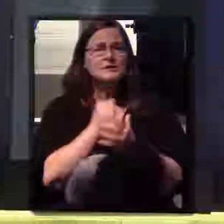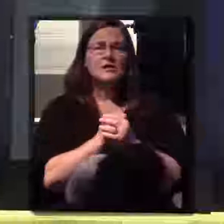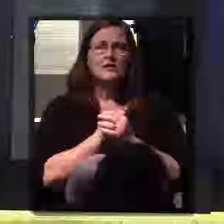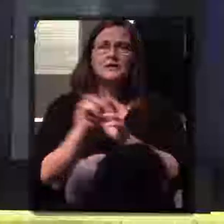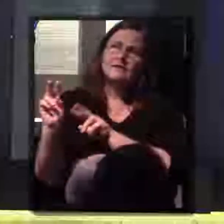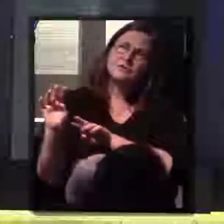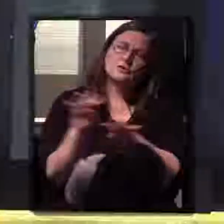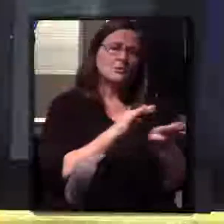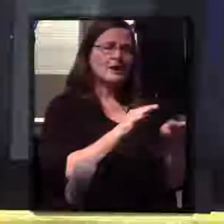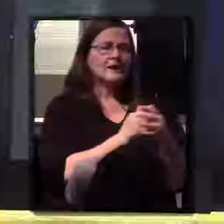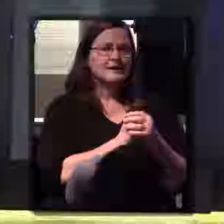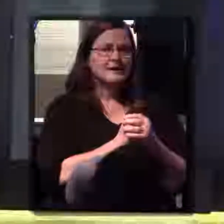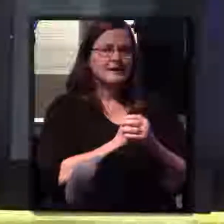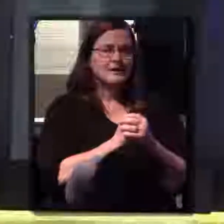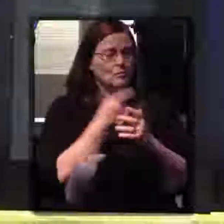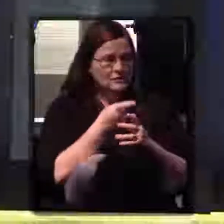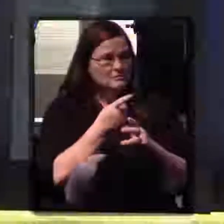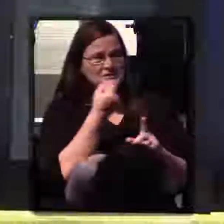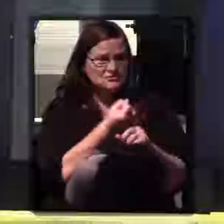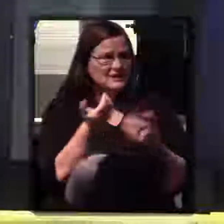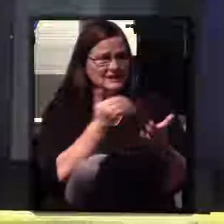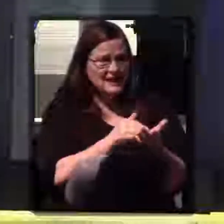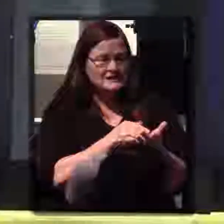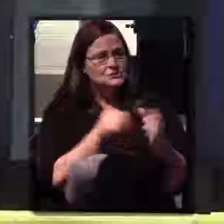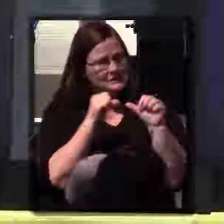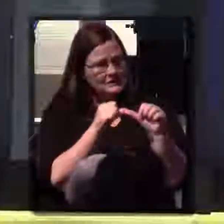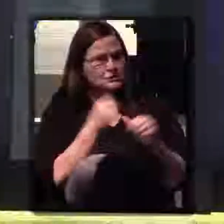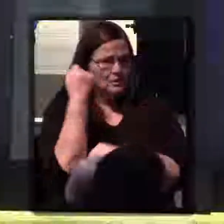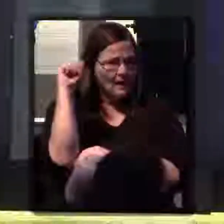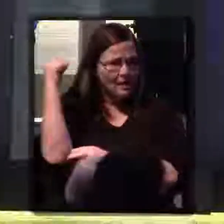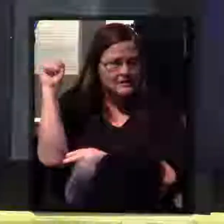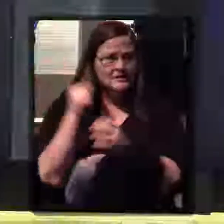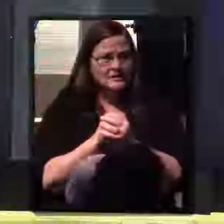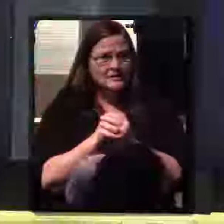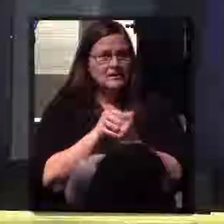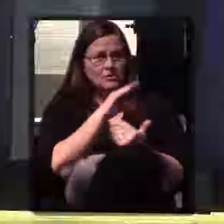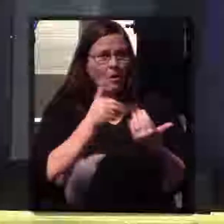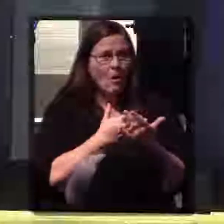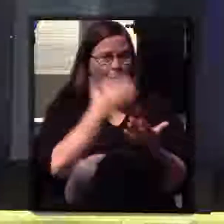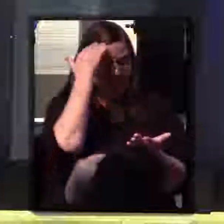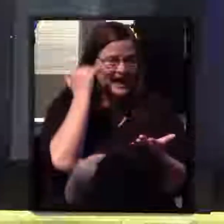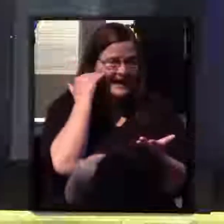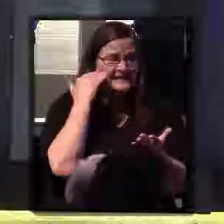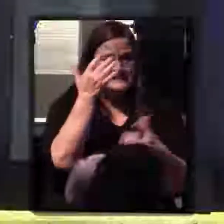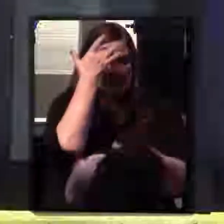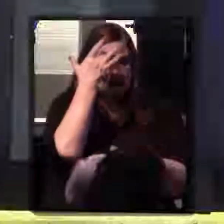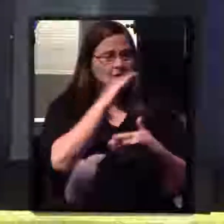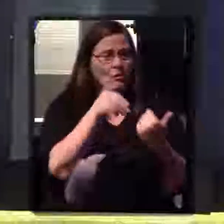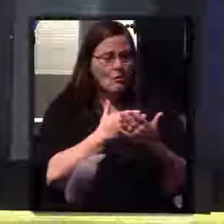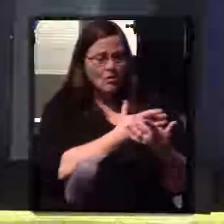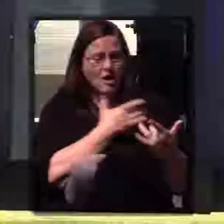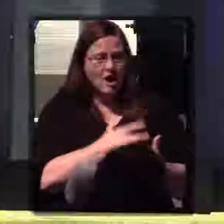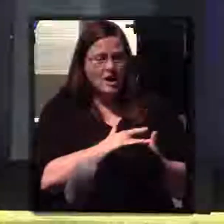of Israel. They have turned away from him. Where will you be stricken again as you continue in your rebellion?